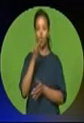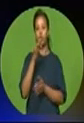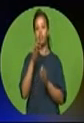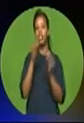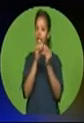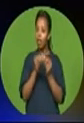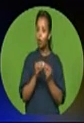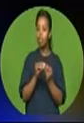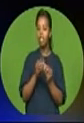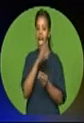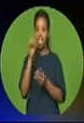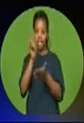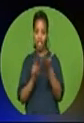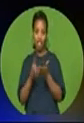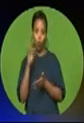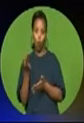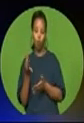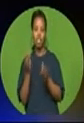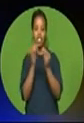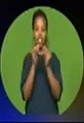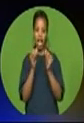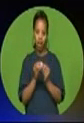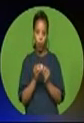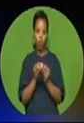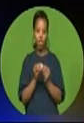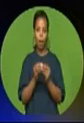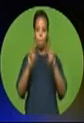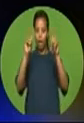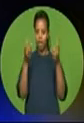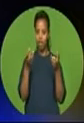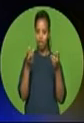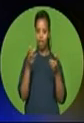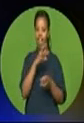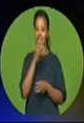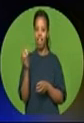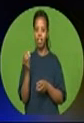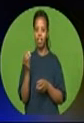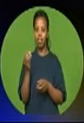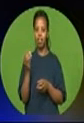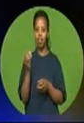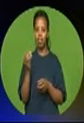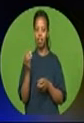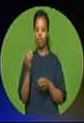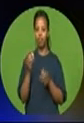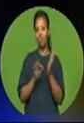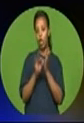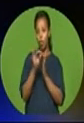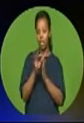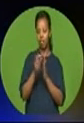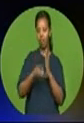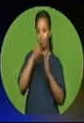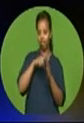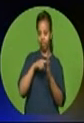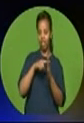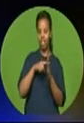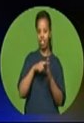accounts and a listing of the accounts by title and numerical designation. Since